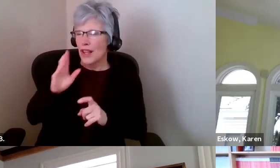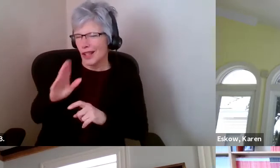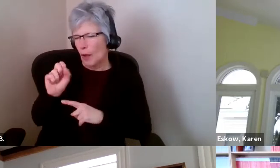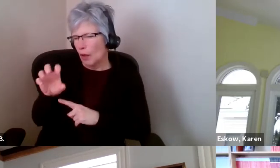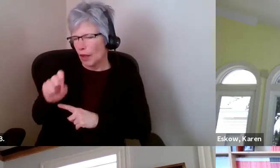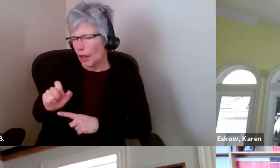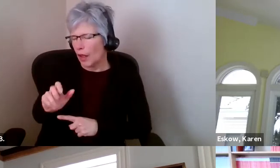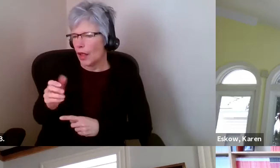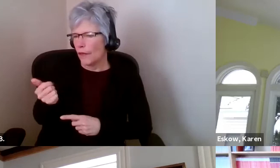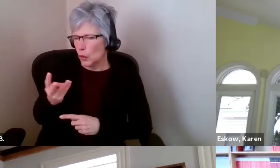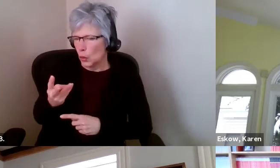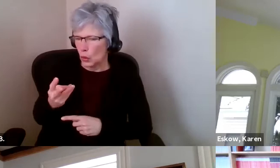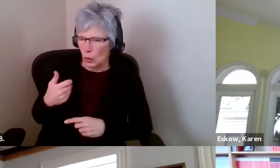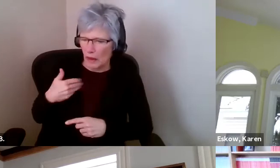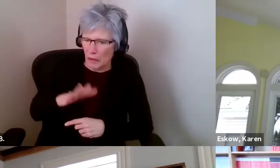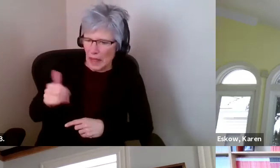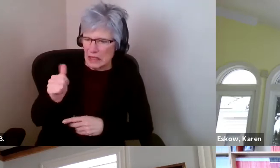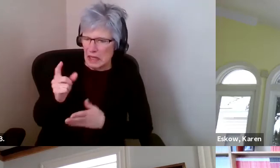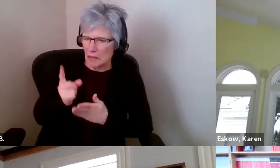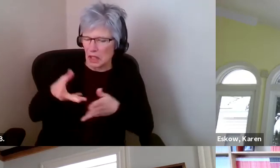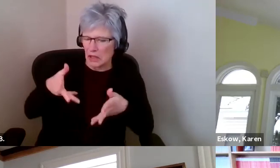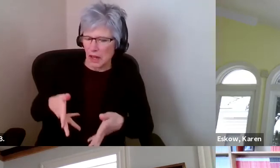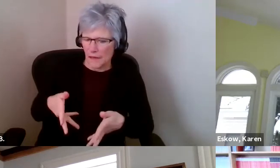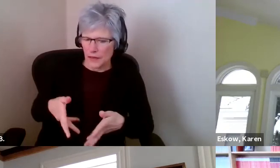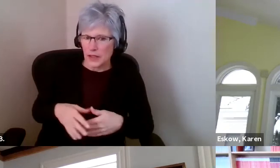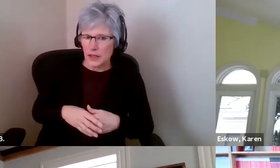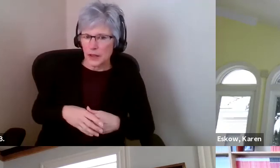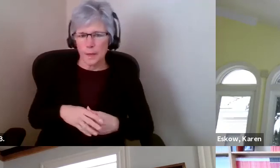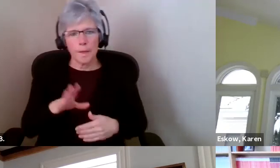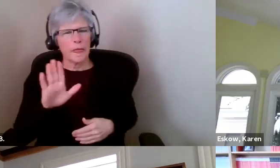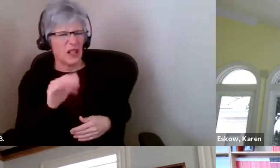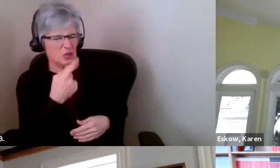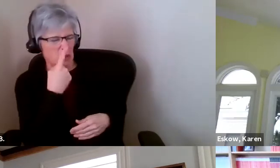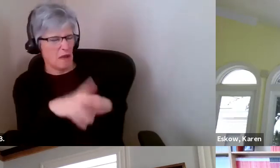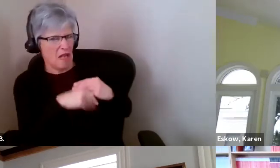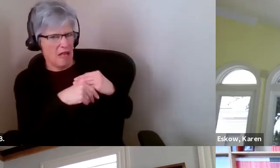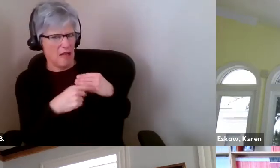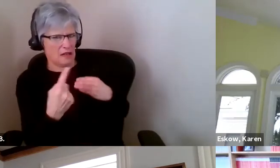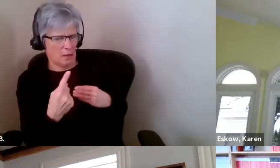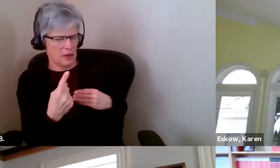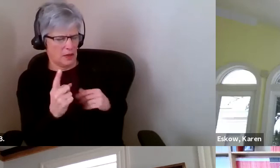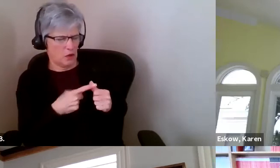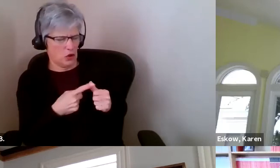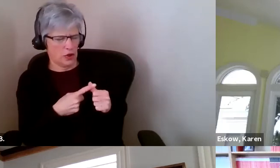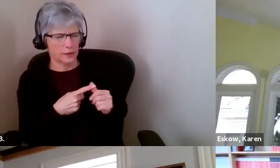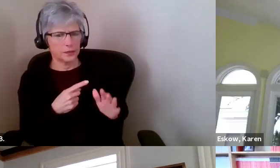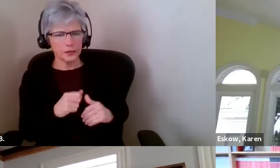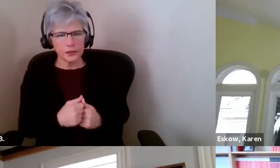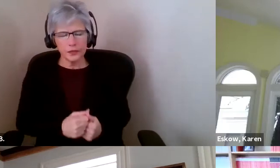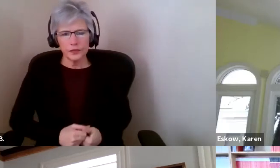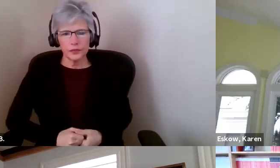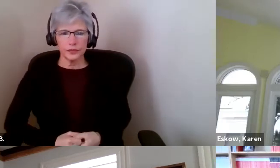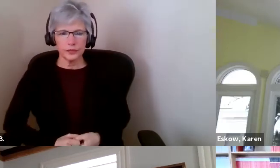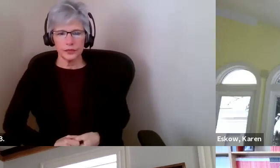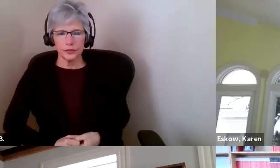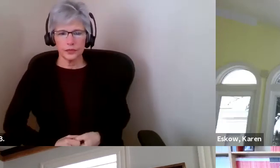We have about 10 minutes left, but let me give you a question. Can I just say something, Karen, before I run quickly, that I'm hoping this